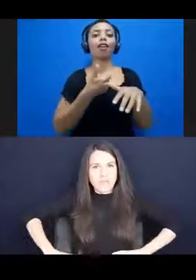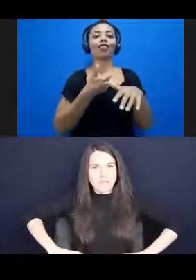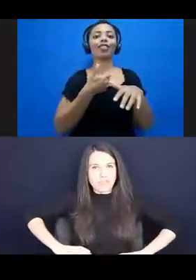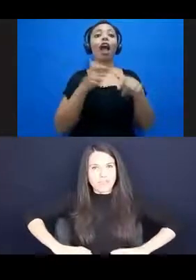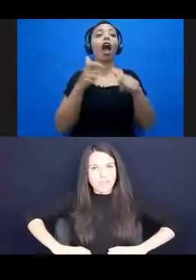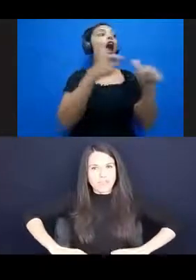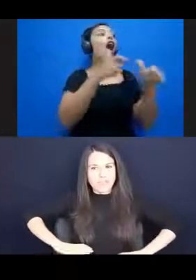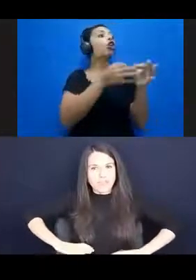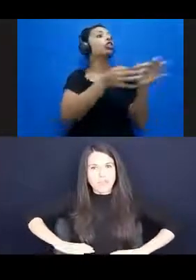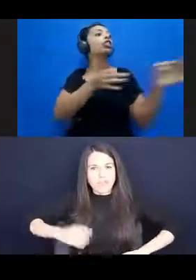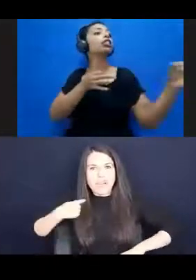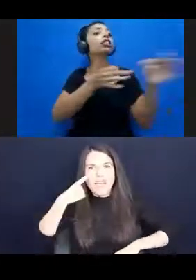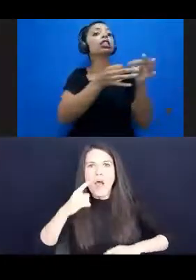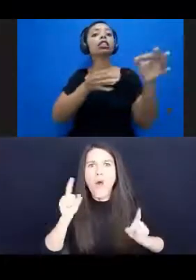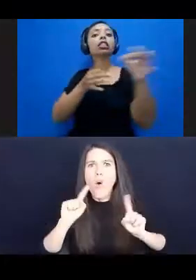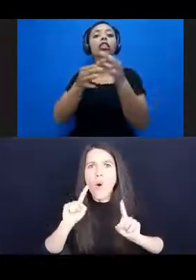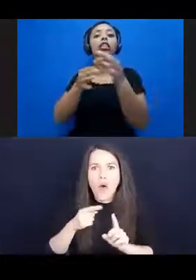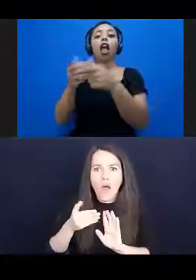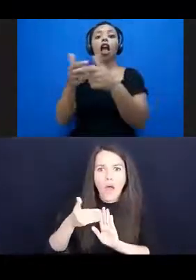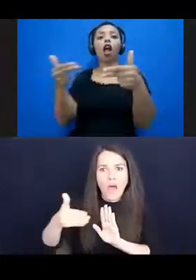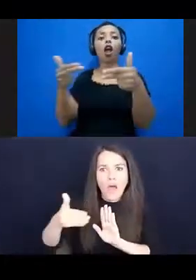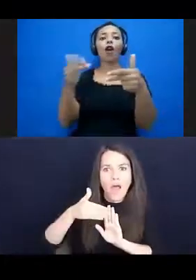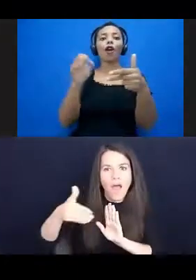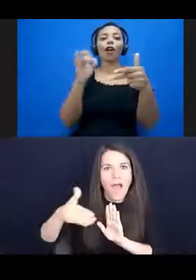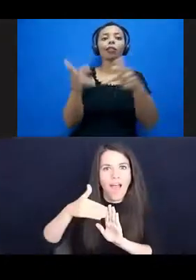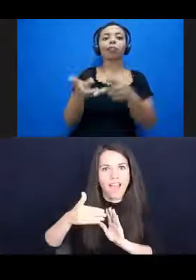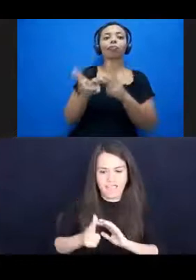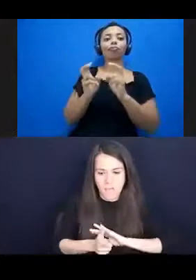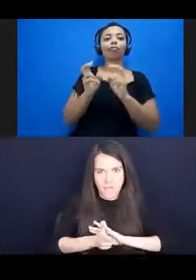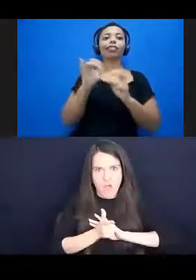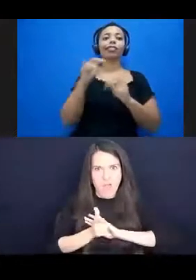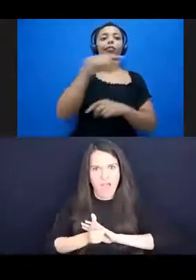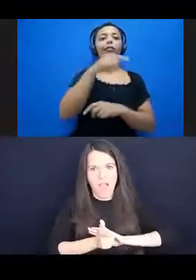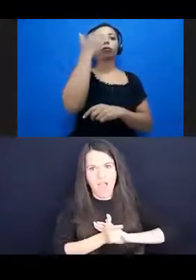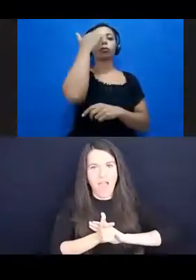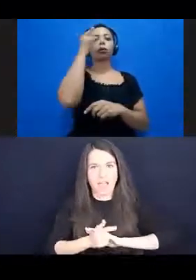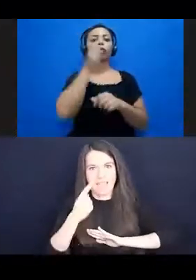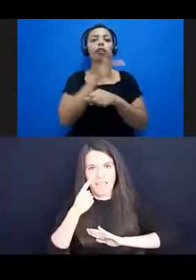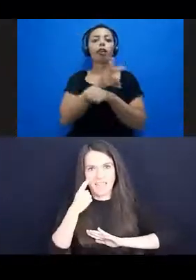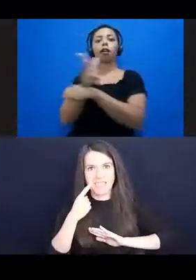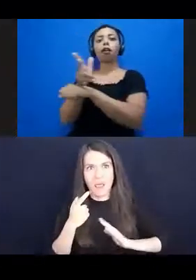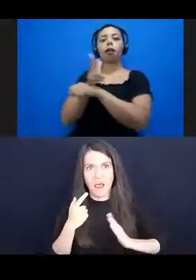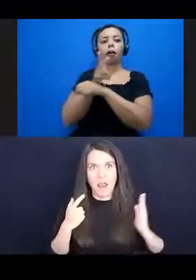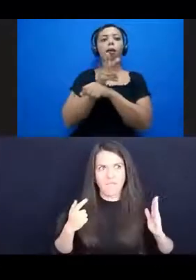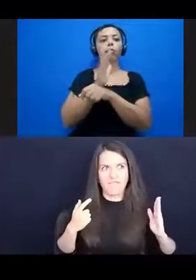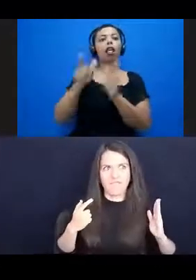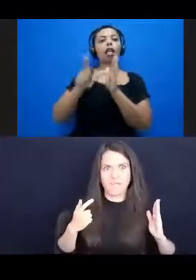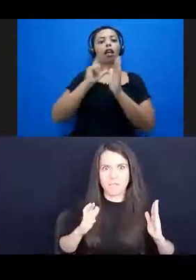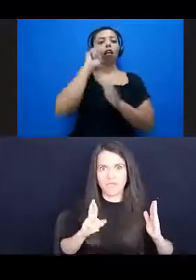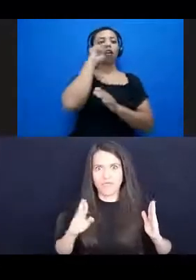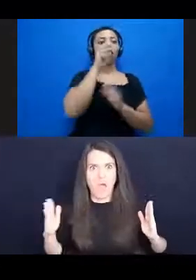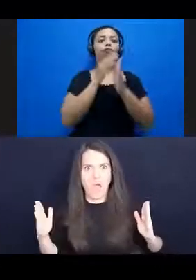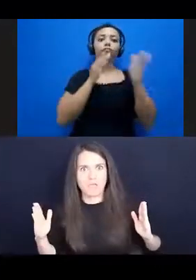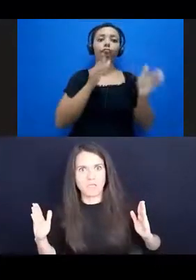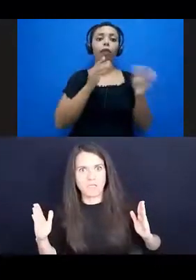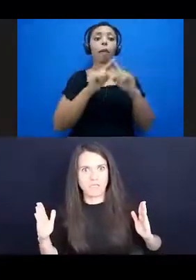from the target. So here, you know where it is in the camera view. If it's over to the left, you need to turn towards the left. If it's over to the right, you